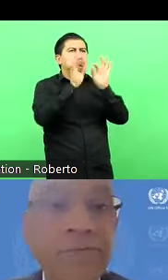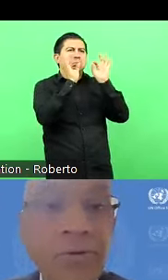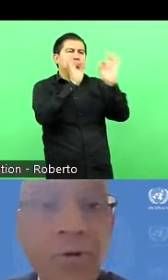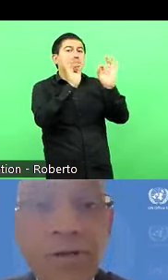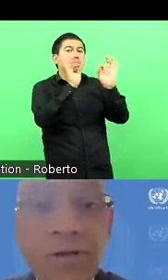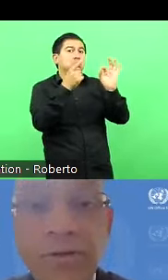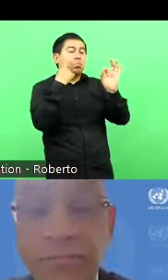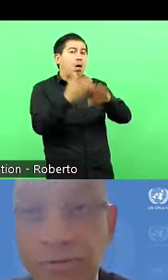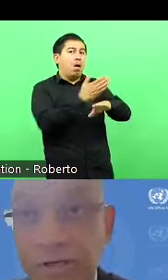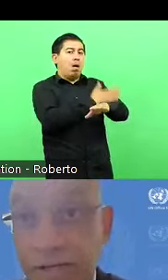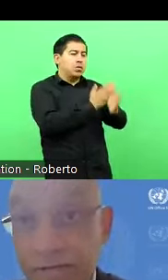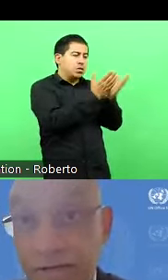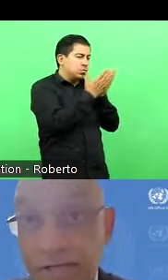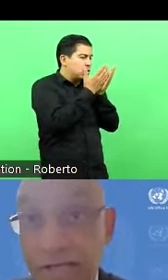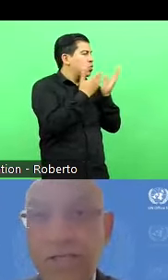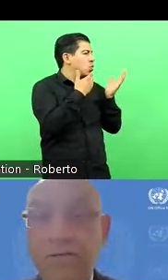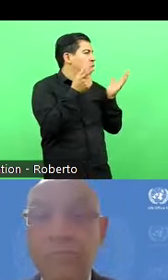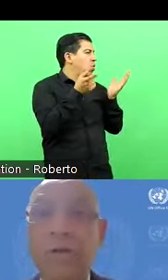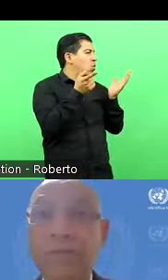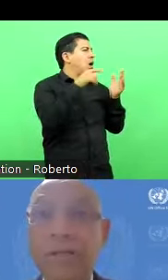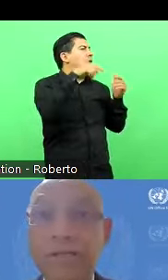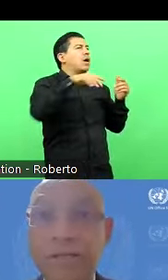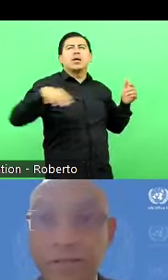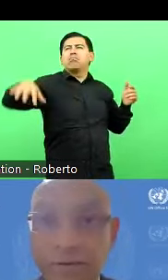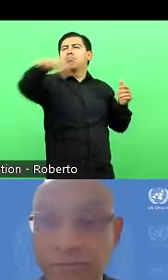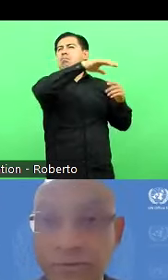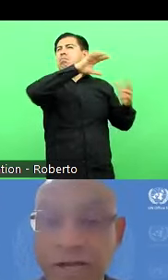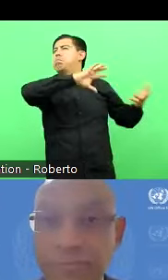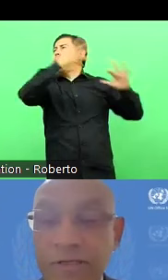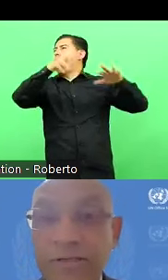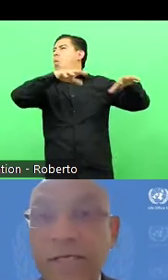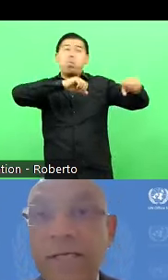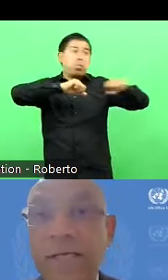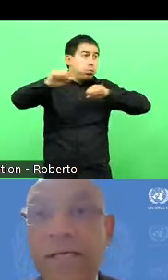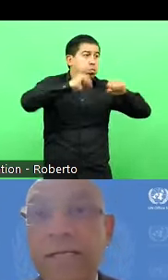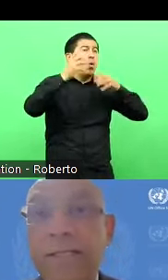As we go into the future, things are changing. One of the reasons is, of course, climate.